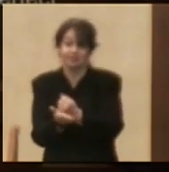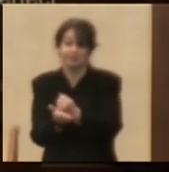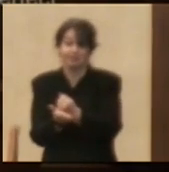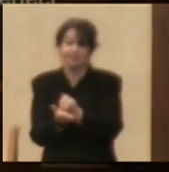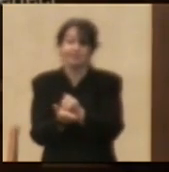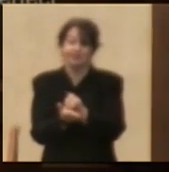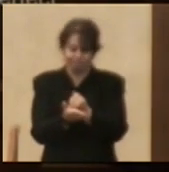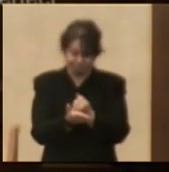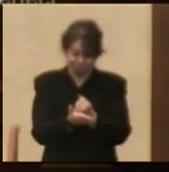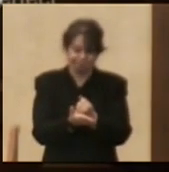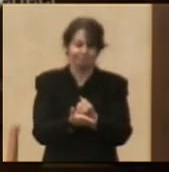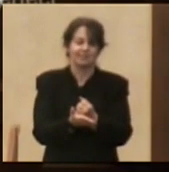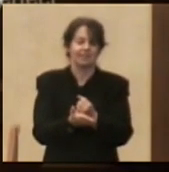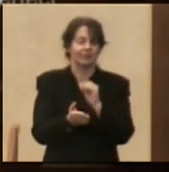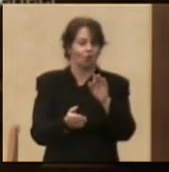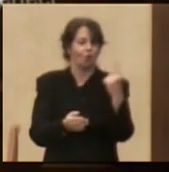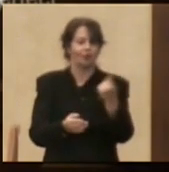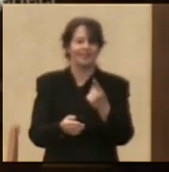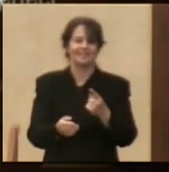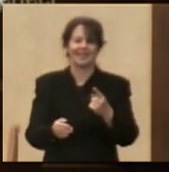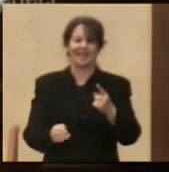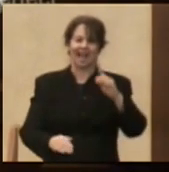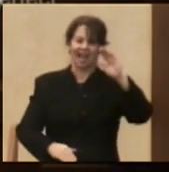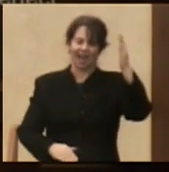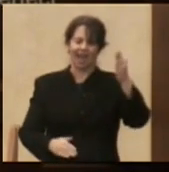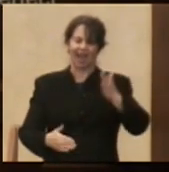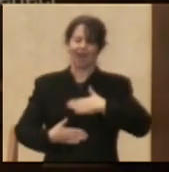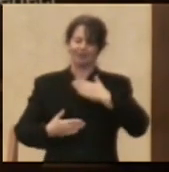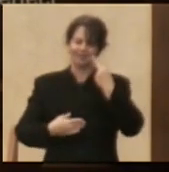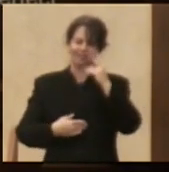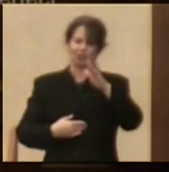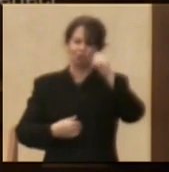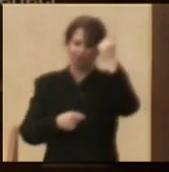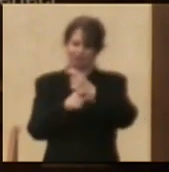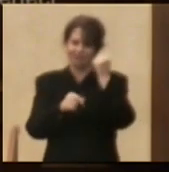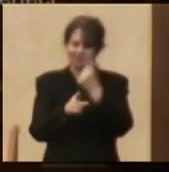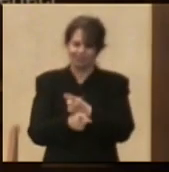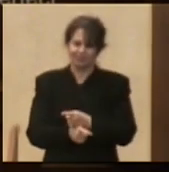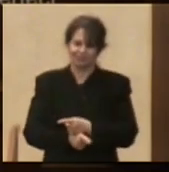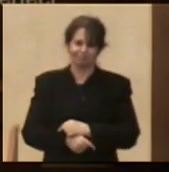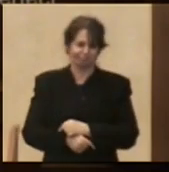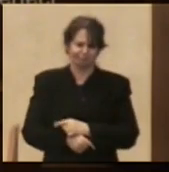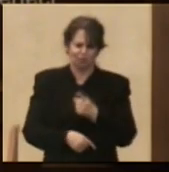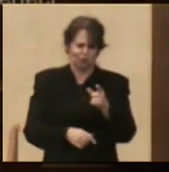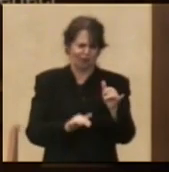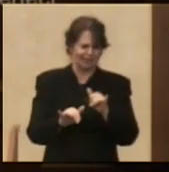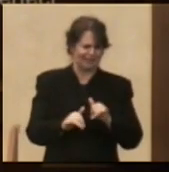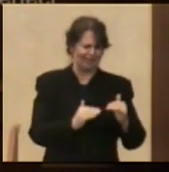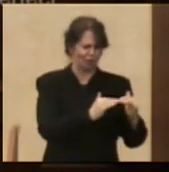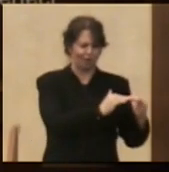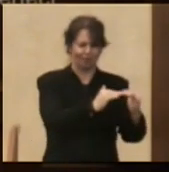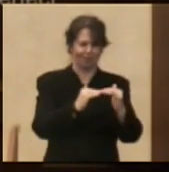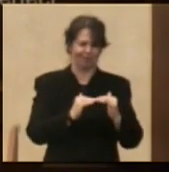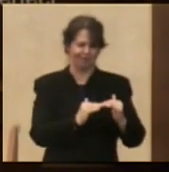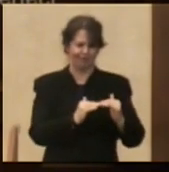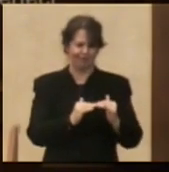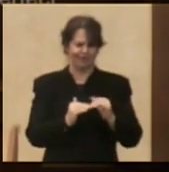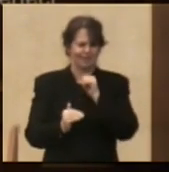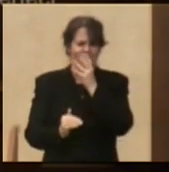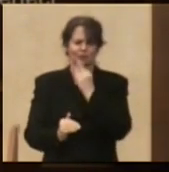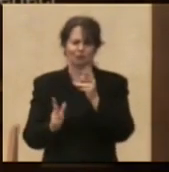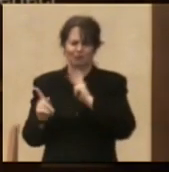you greet only your brothers and sisters, what more are you doing than others? Do not even the Gentiles do the